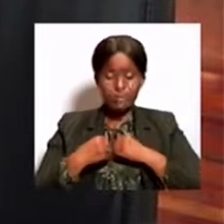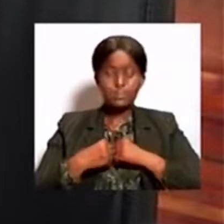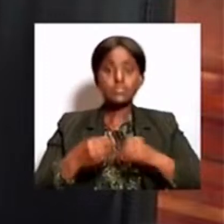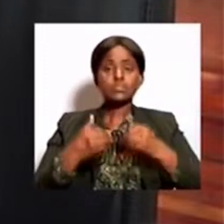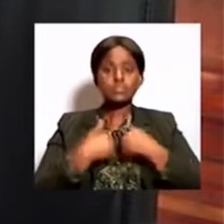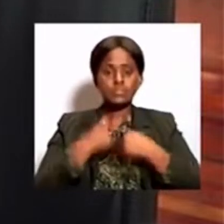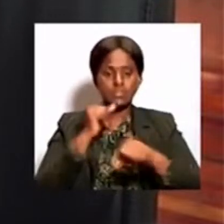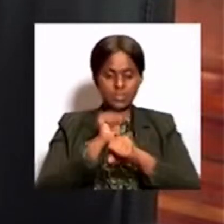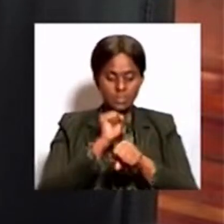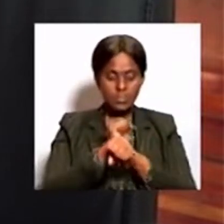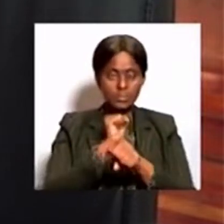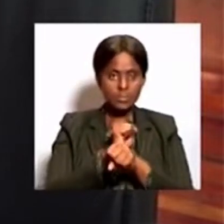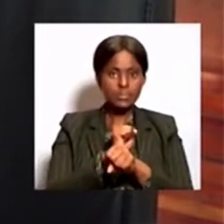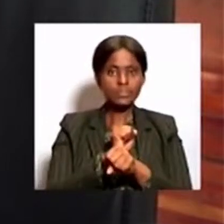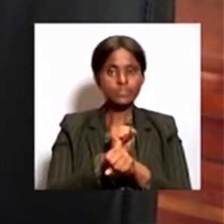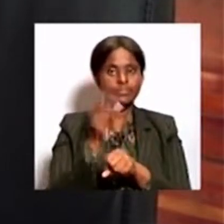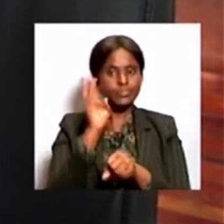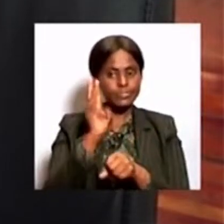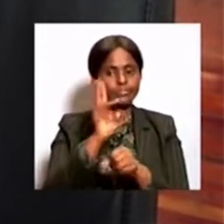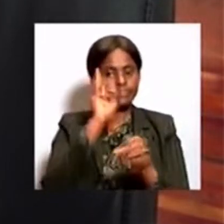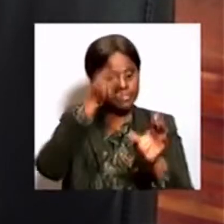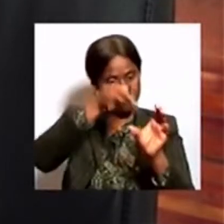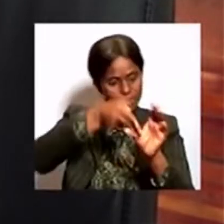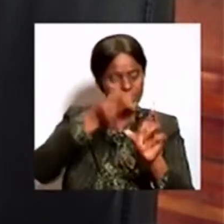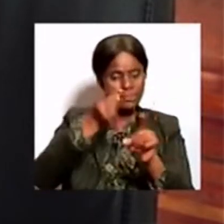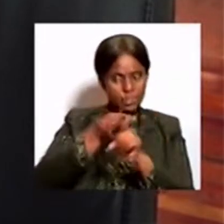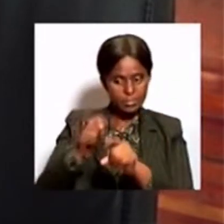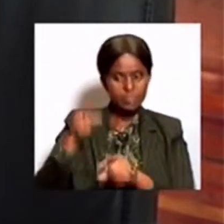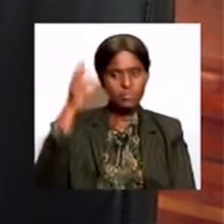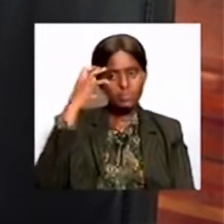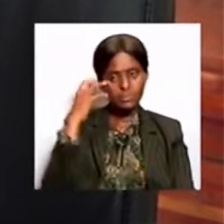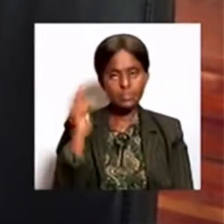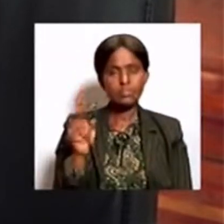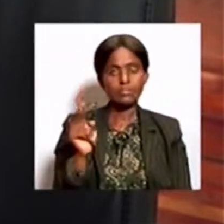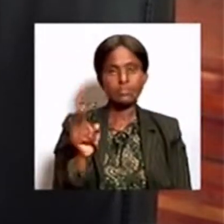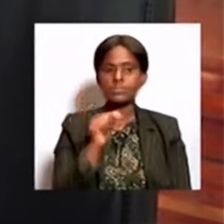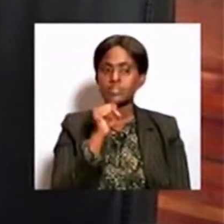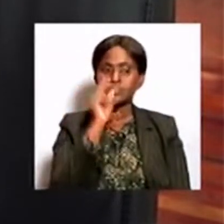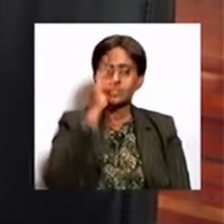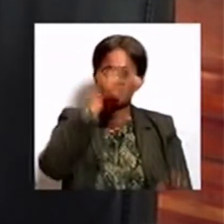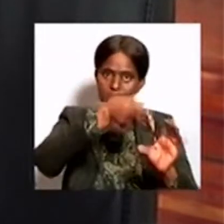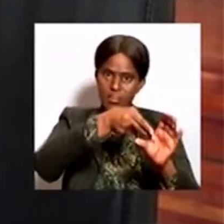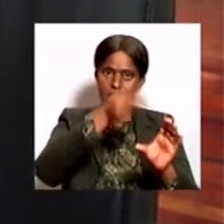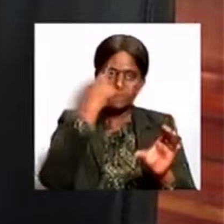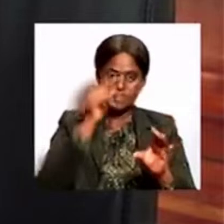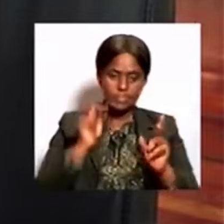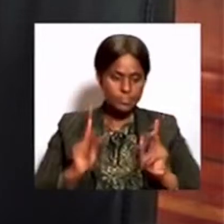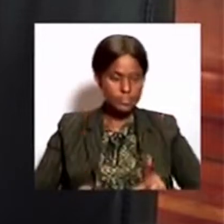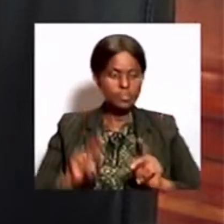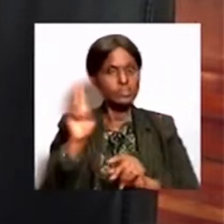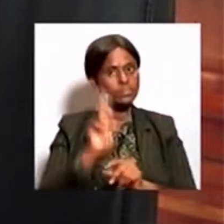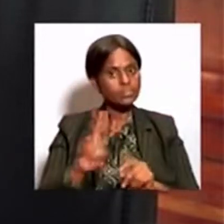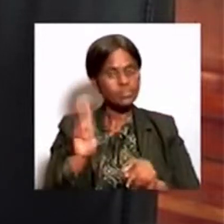to civic duties, then they will refuel from the office. They do not refuel for personal use.